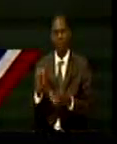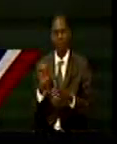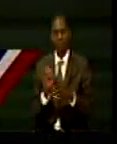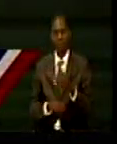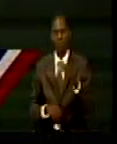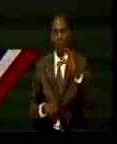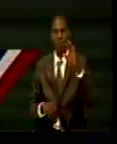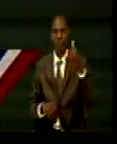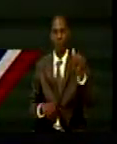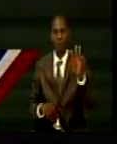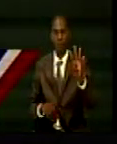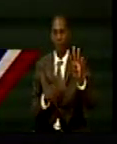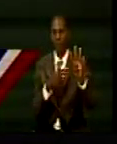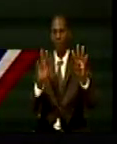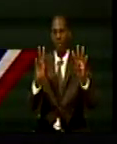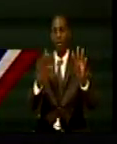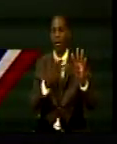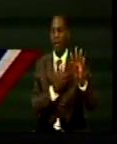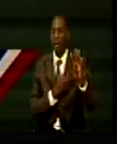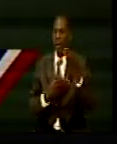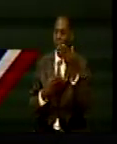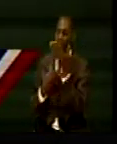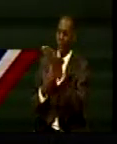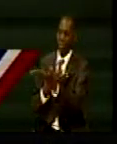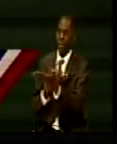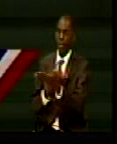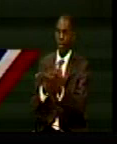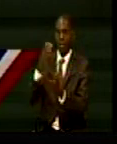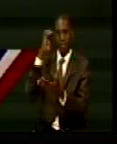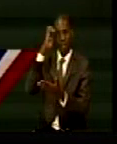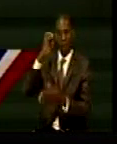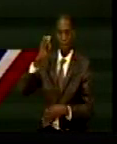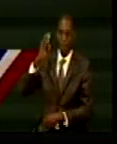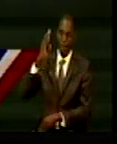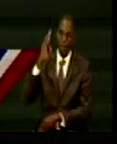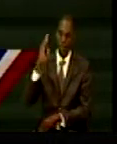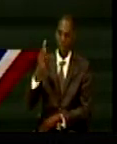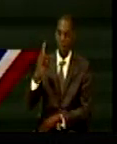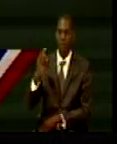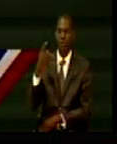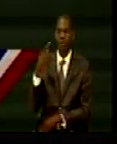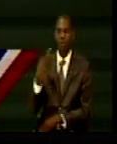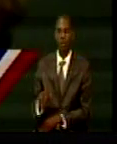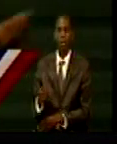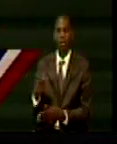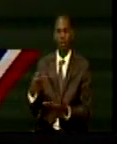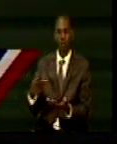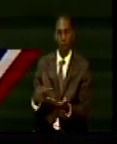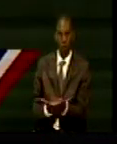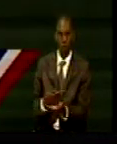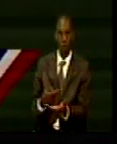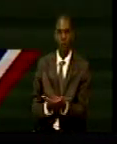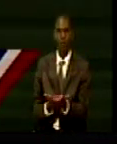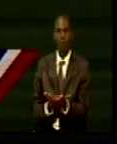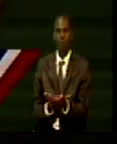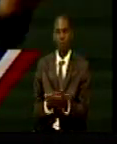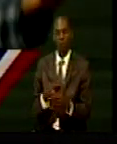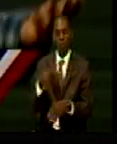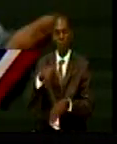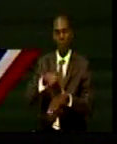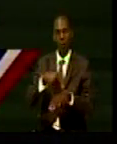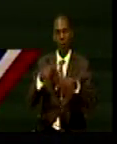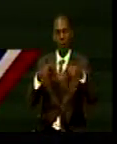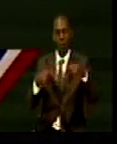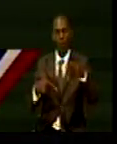the gospel. And there they preached the gospel. Paul, Silas, what do you have